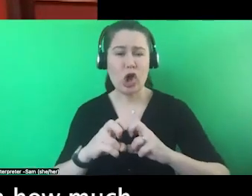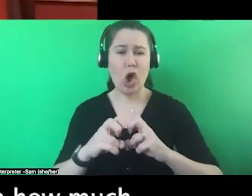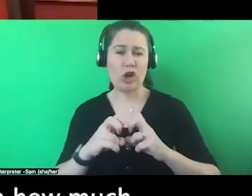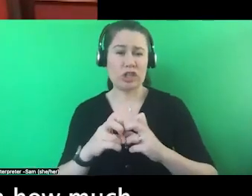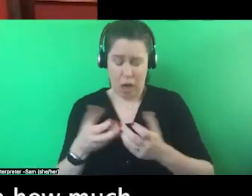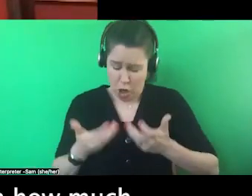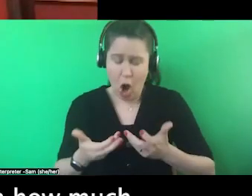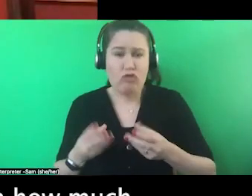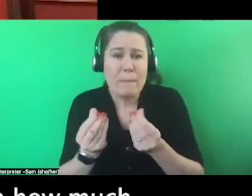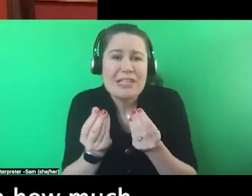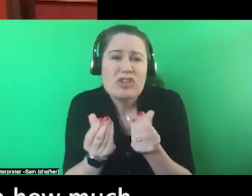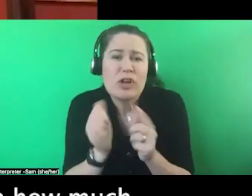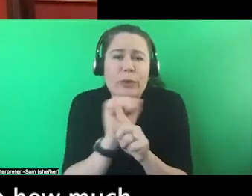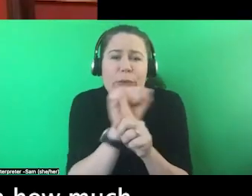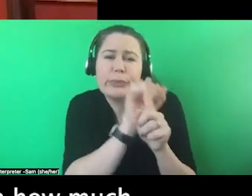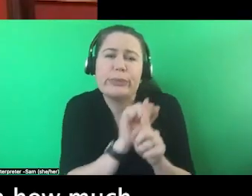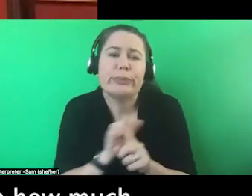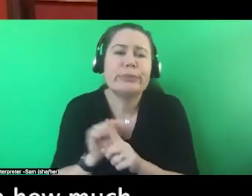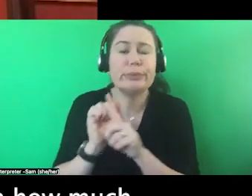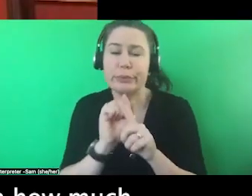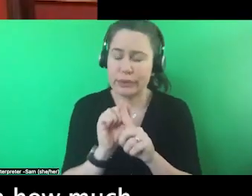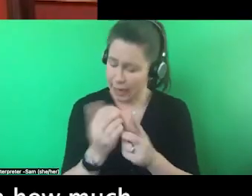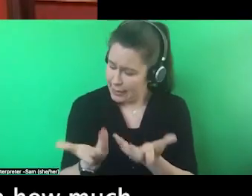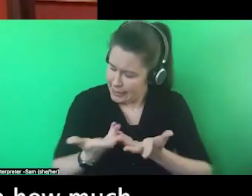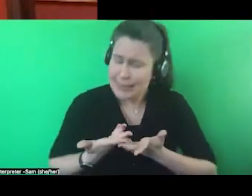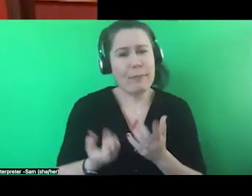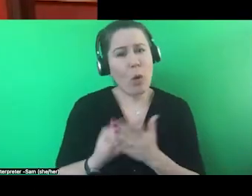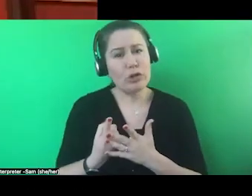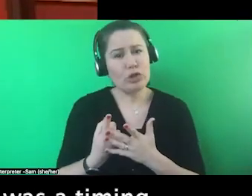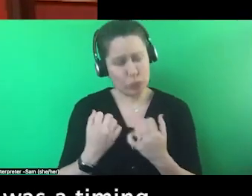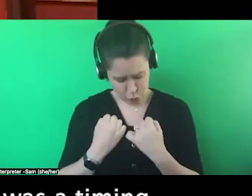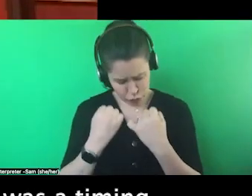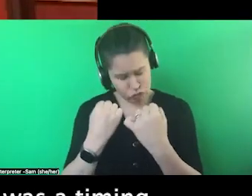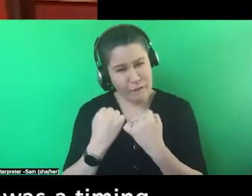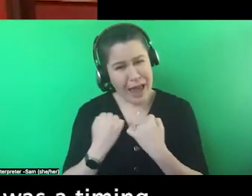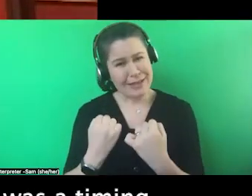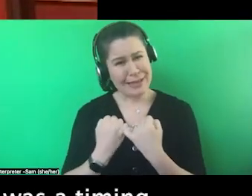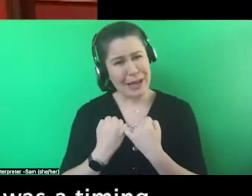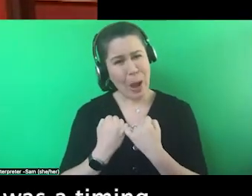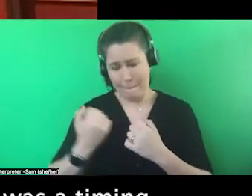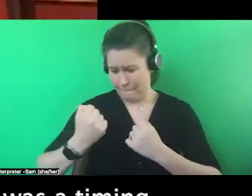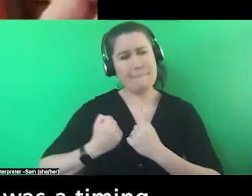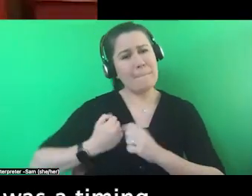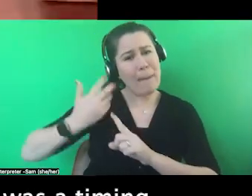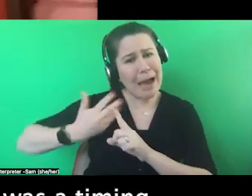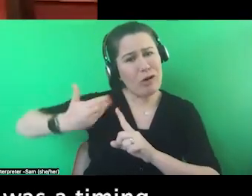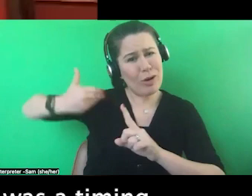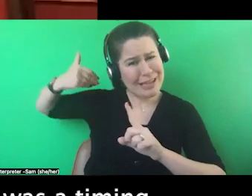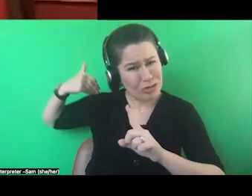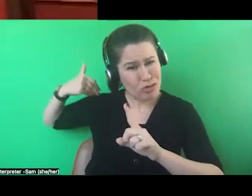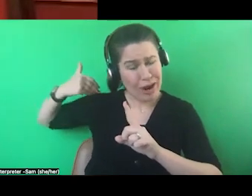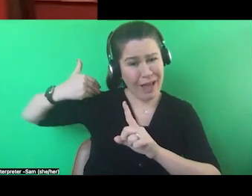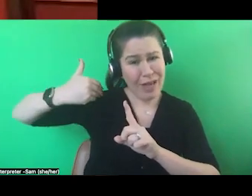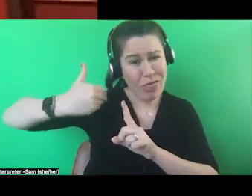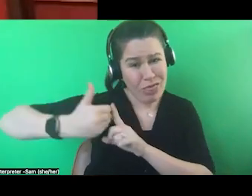around specific things. And I really began reflecting on how much autobiography really does shape my choreographic material. And that was kind of a timing